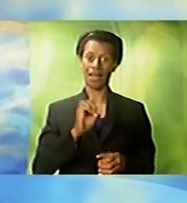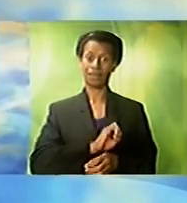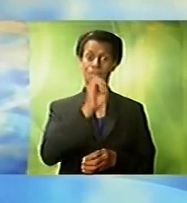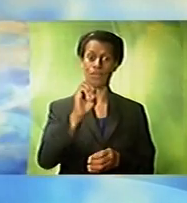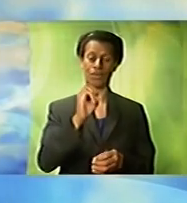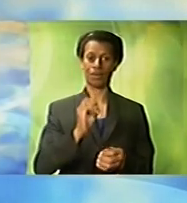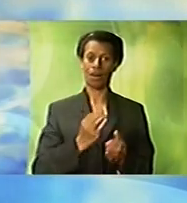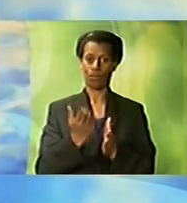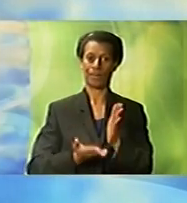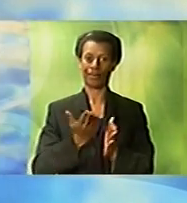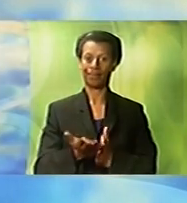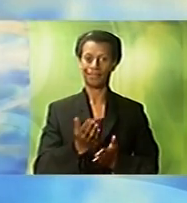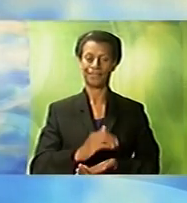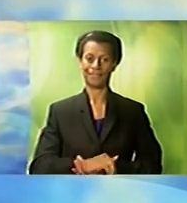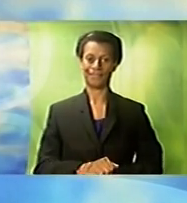in Nandi recently.